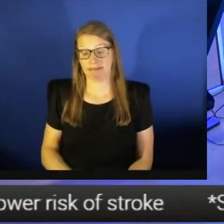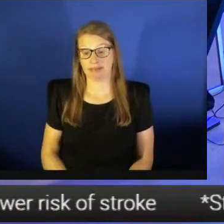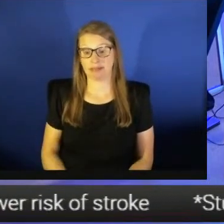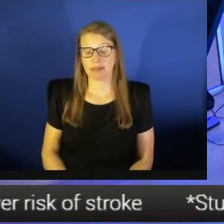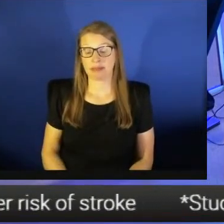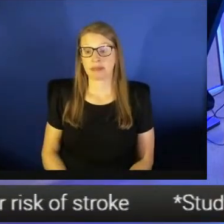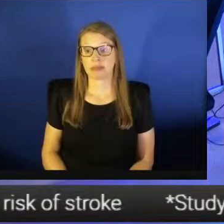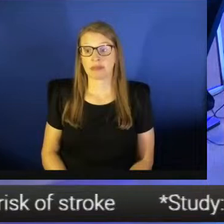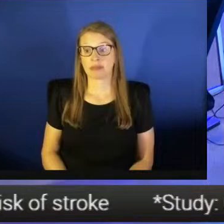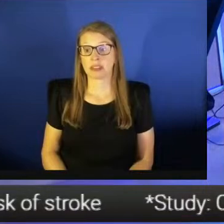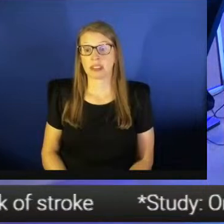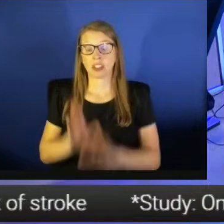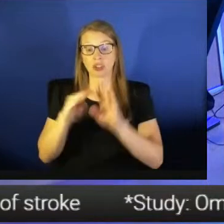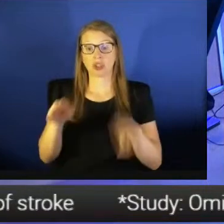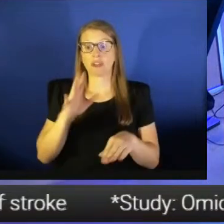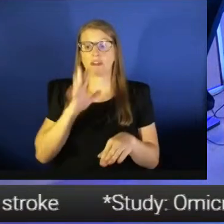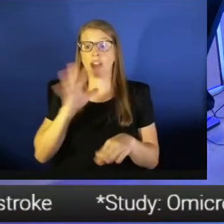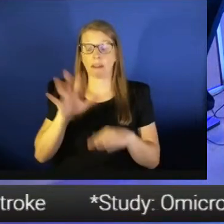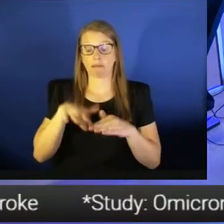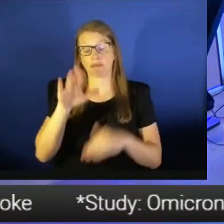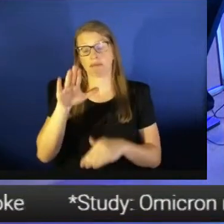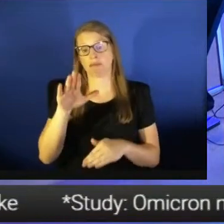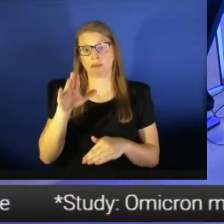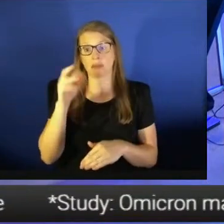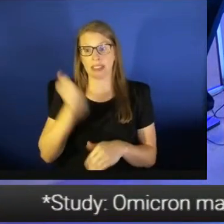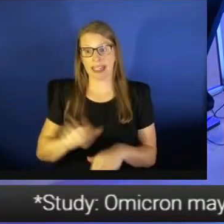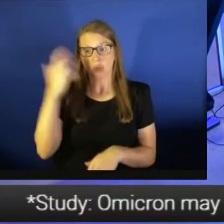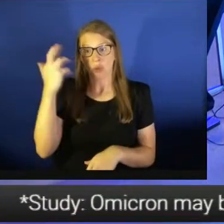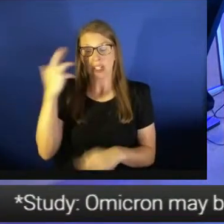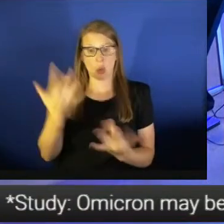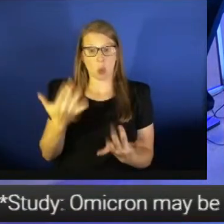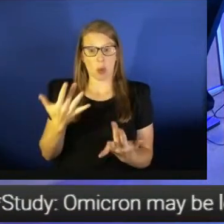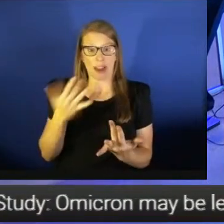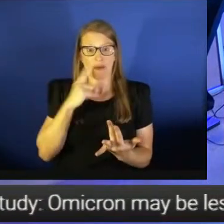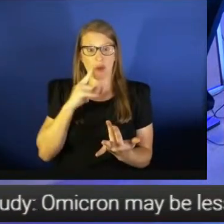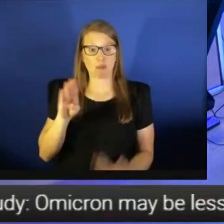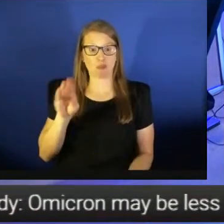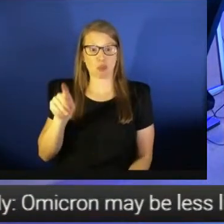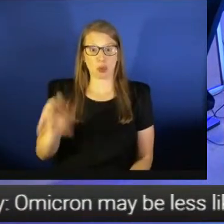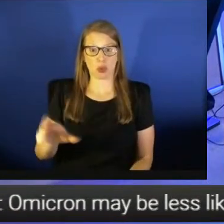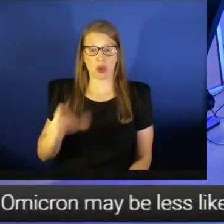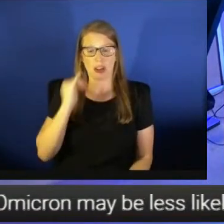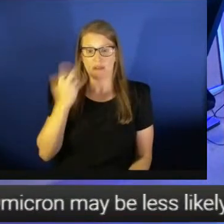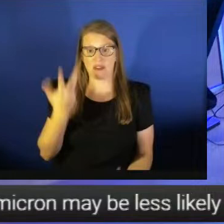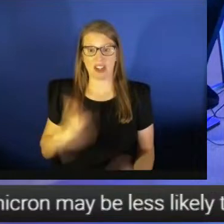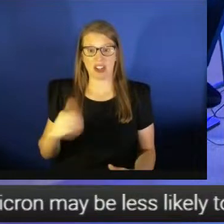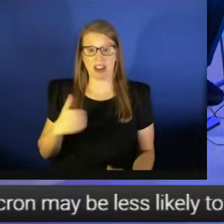over 5 like hers. Any reason for parents to wait to get that booster if they've already had their 2 shots?